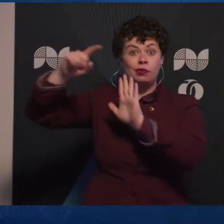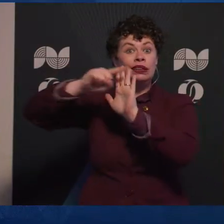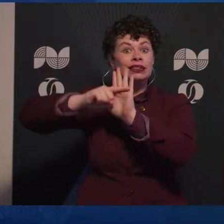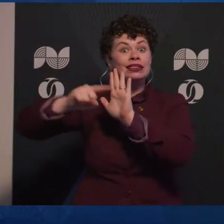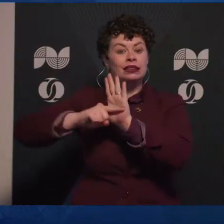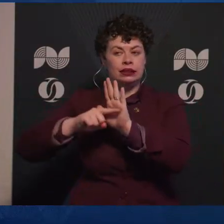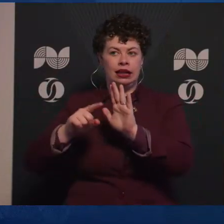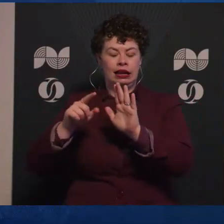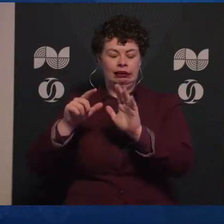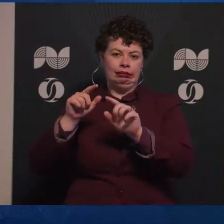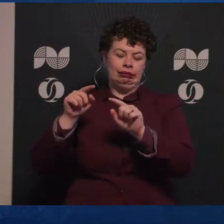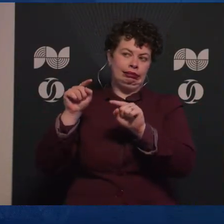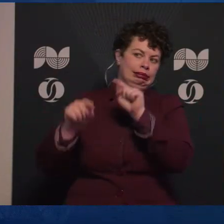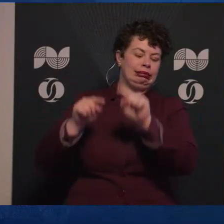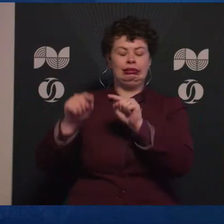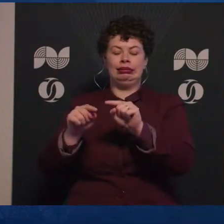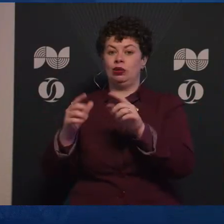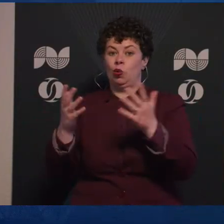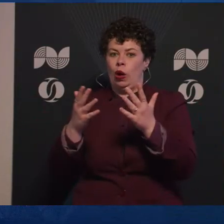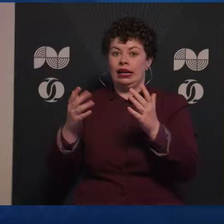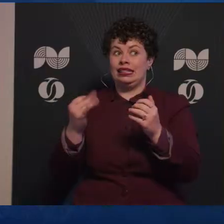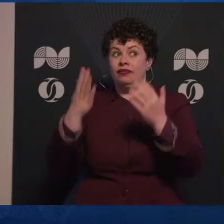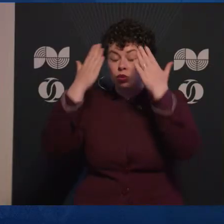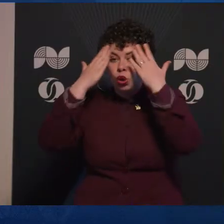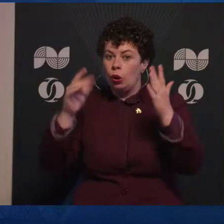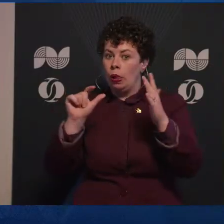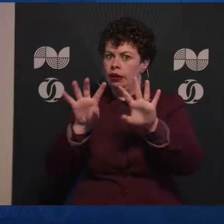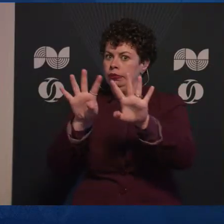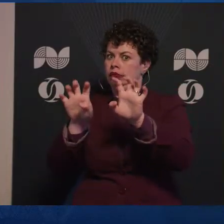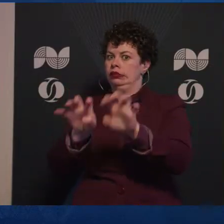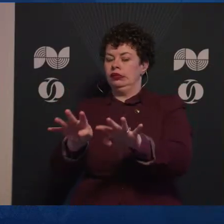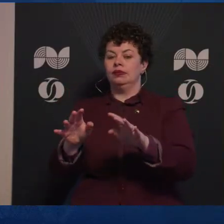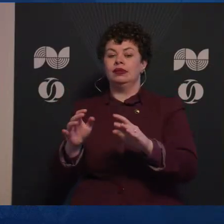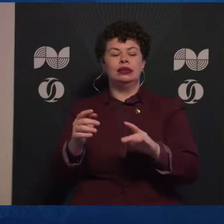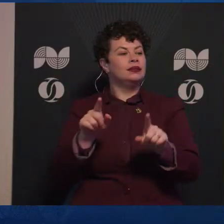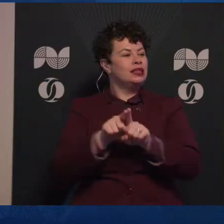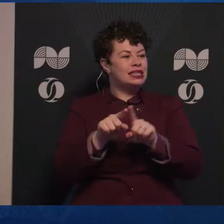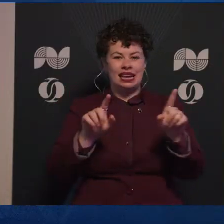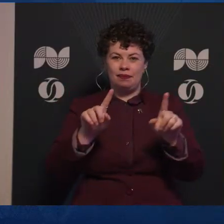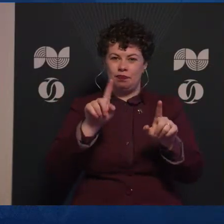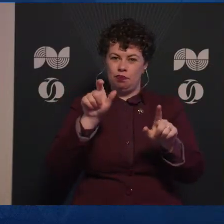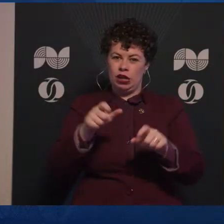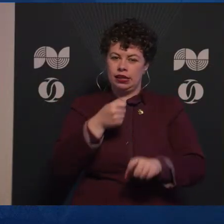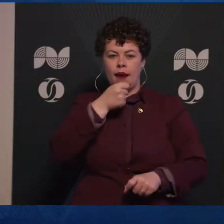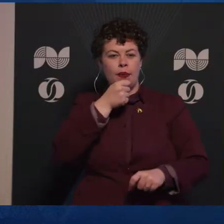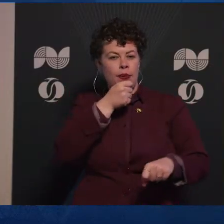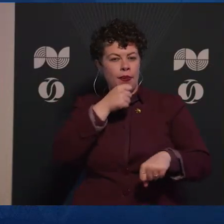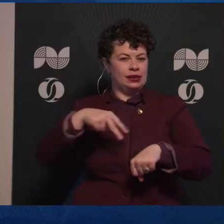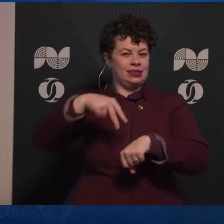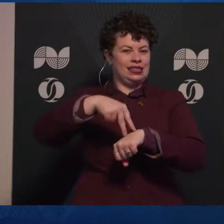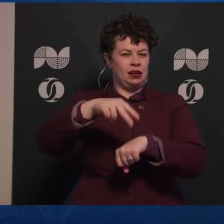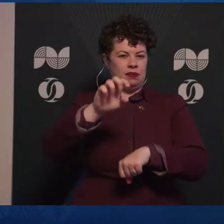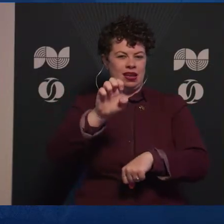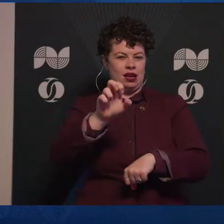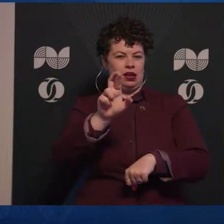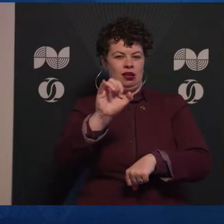Eric's passionate question, let me defend the positive selection of